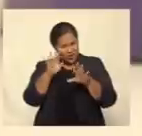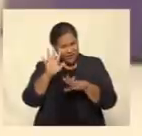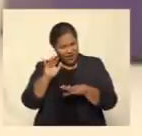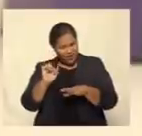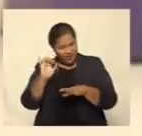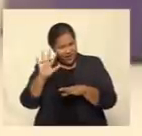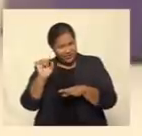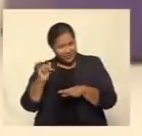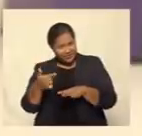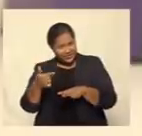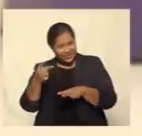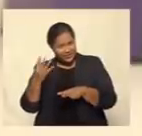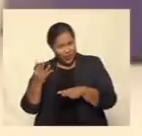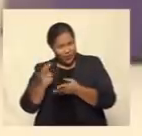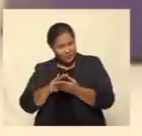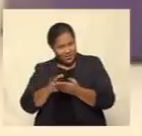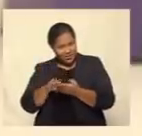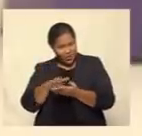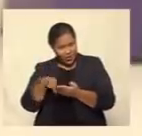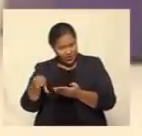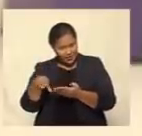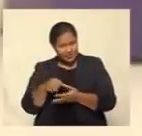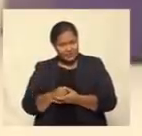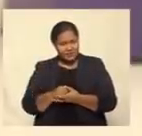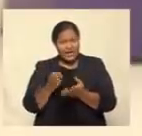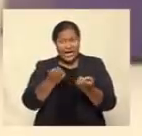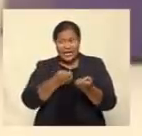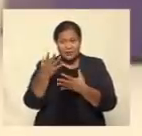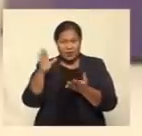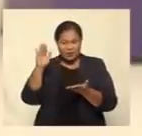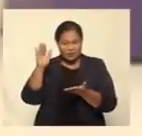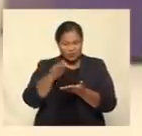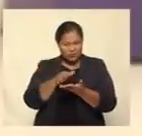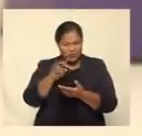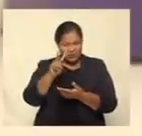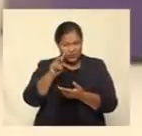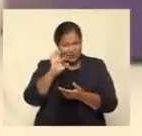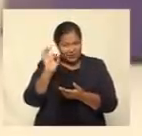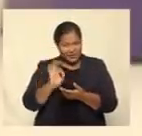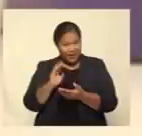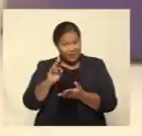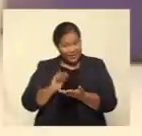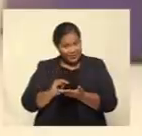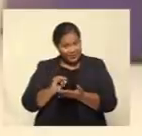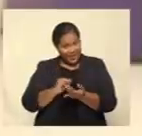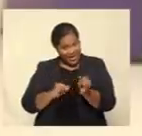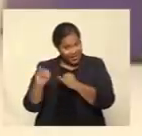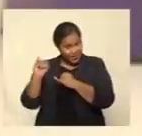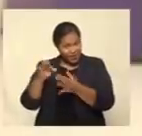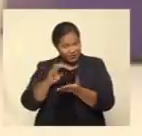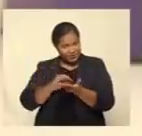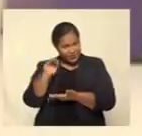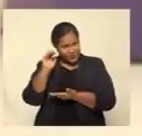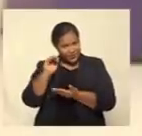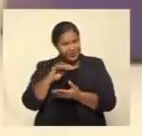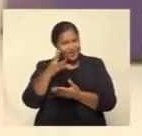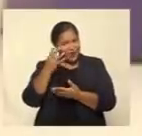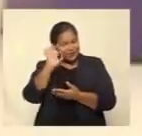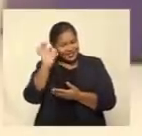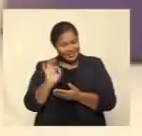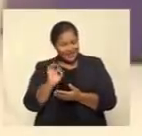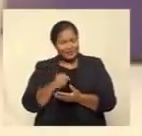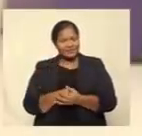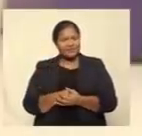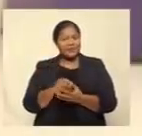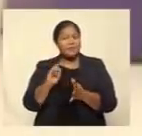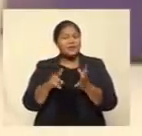billion. Their exports dropped 2%, while imports rose 4%. Meanwhile, U.S. Federal